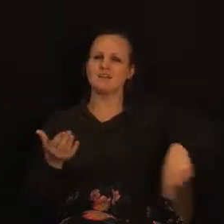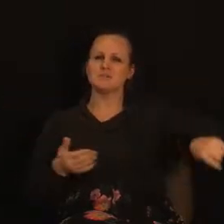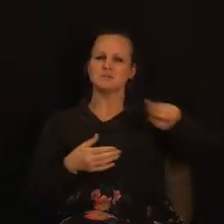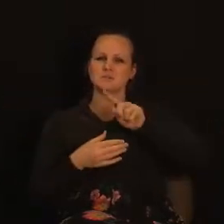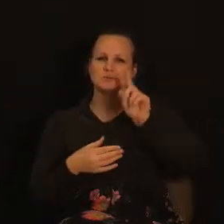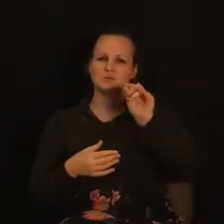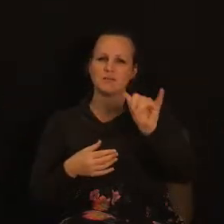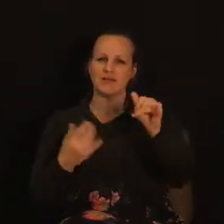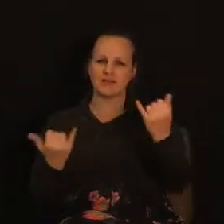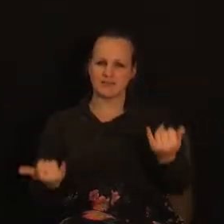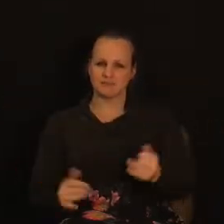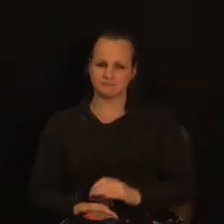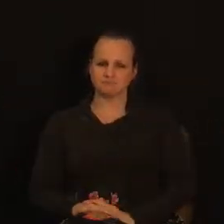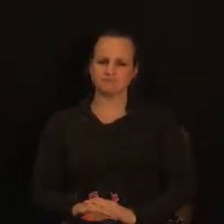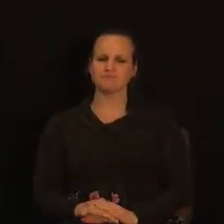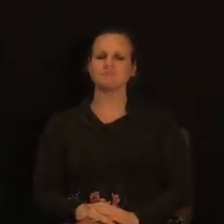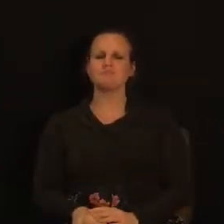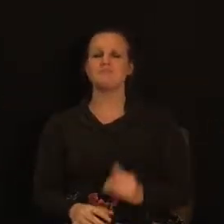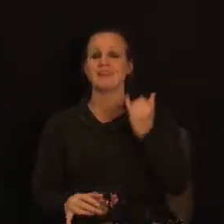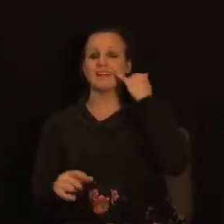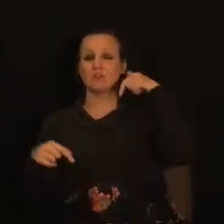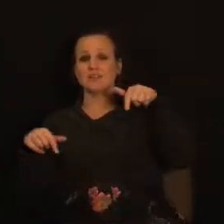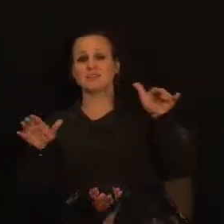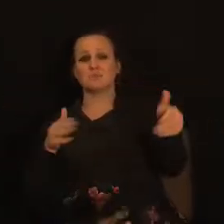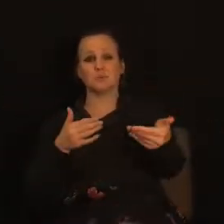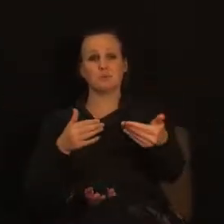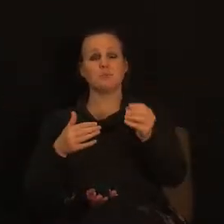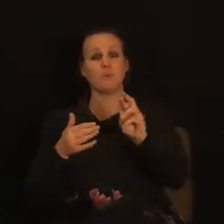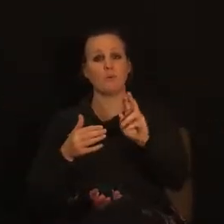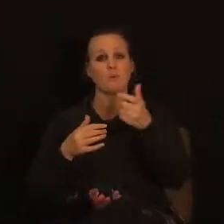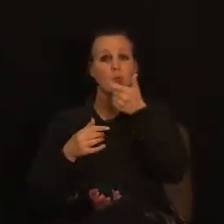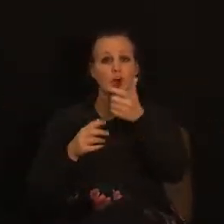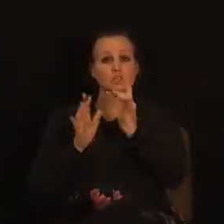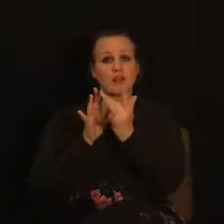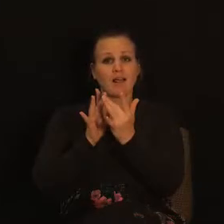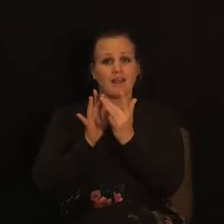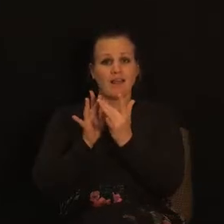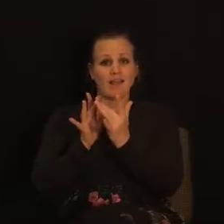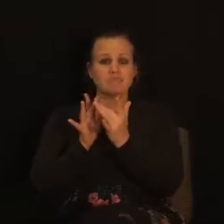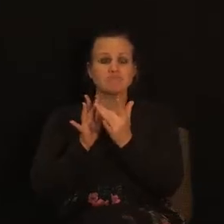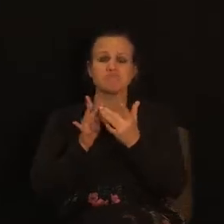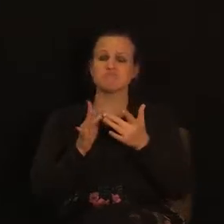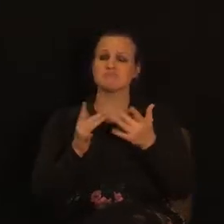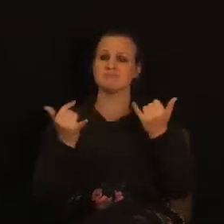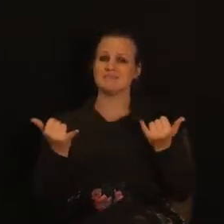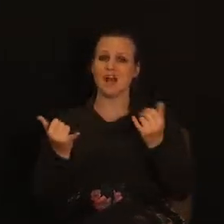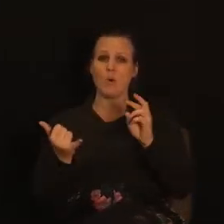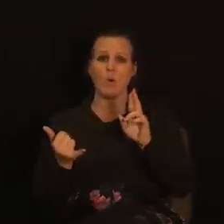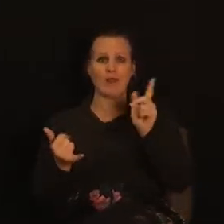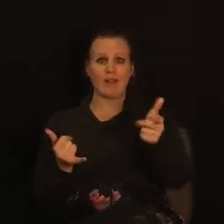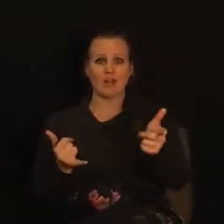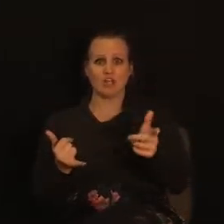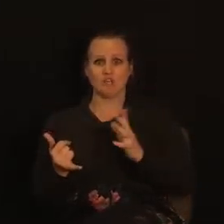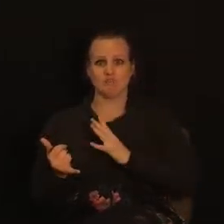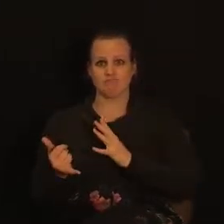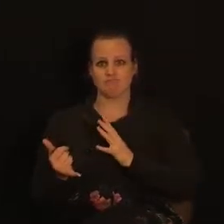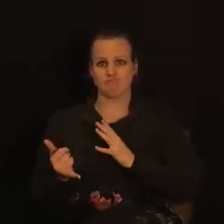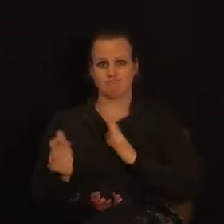that right now. Whether you're in this room or you're watching this now or even later,